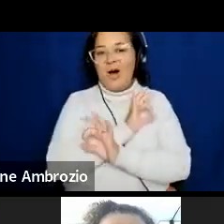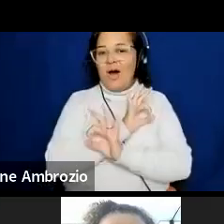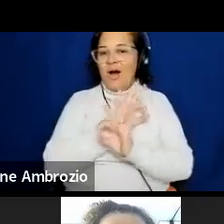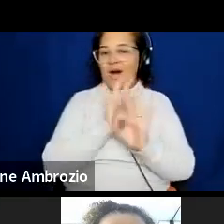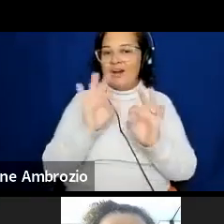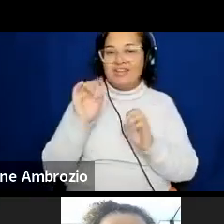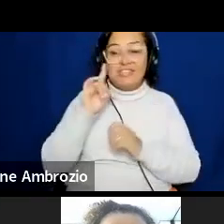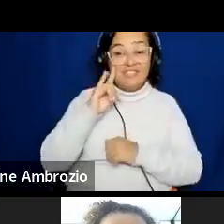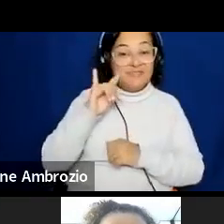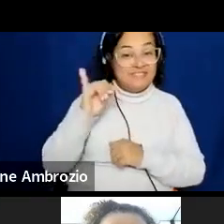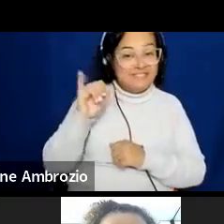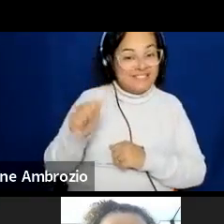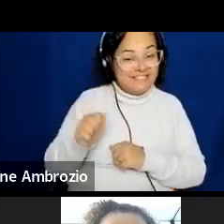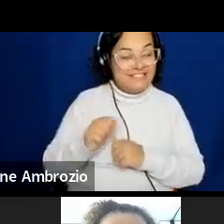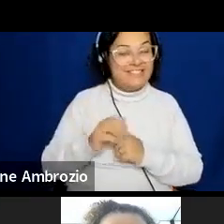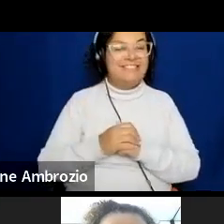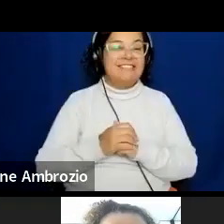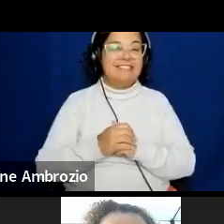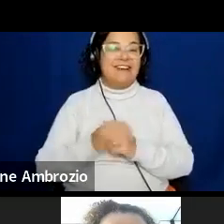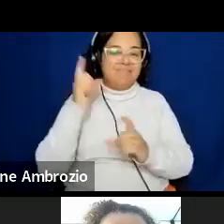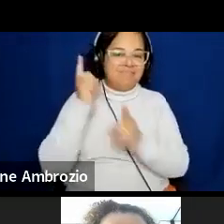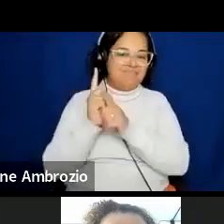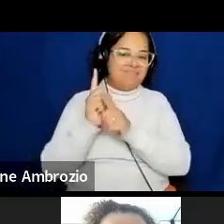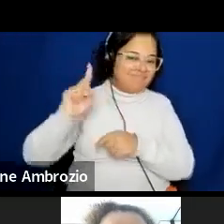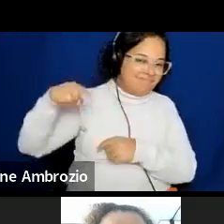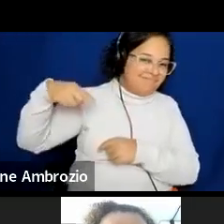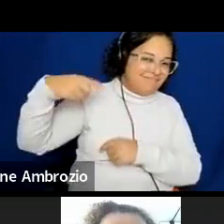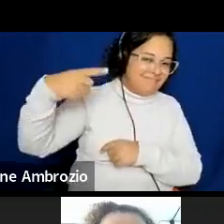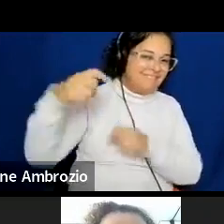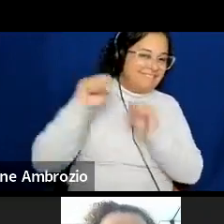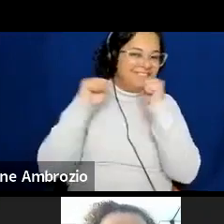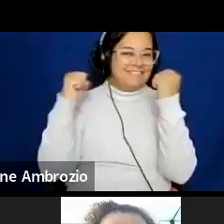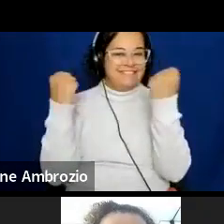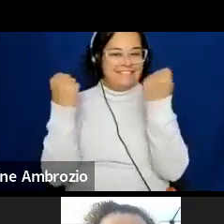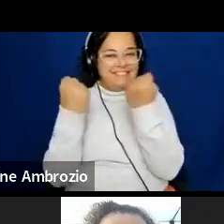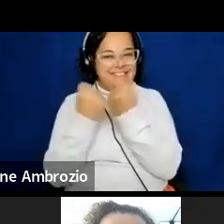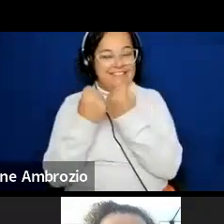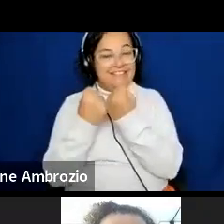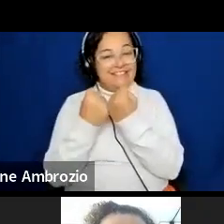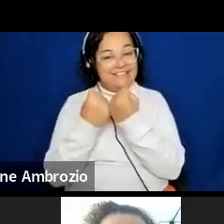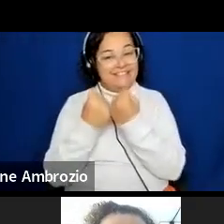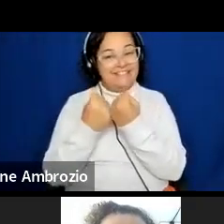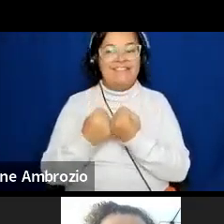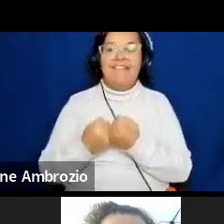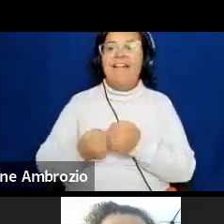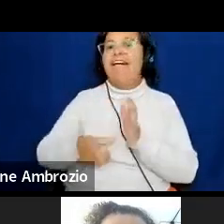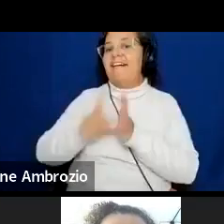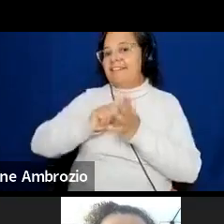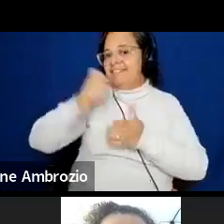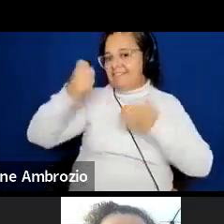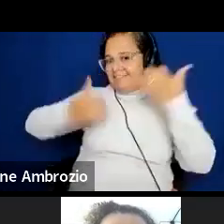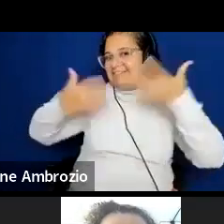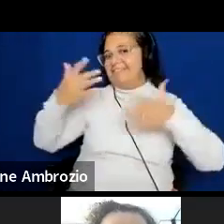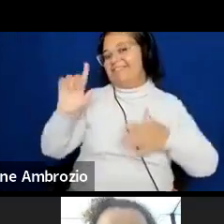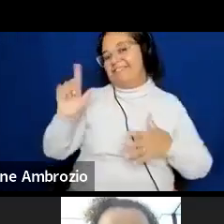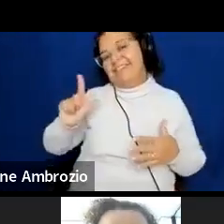next session. We will talk prior to that, okay? Yes, I hope so, yeah.